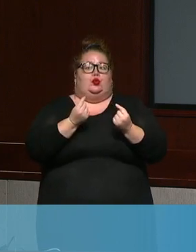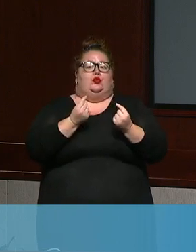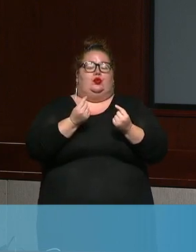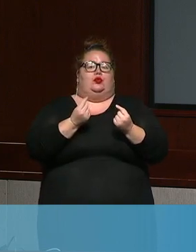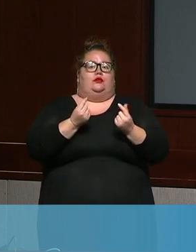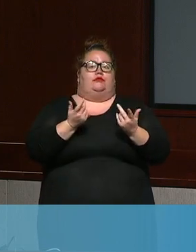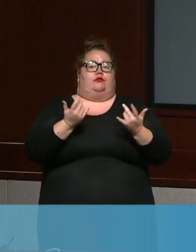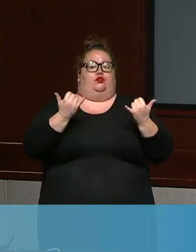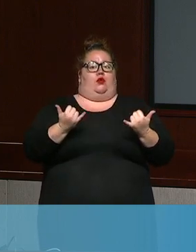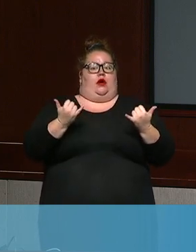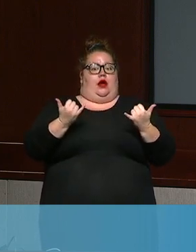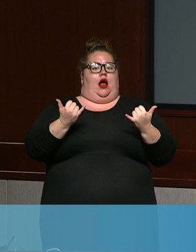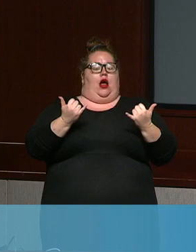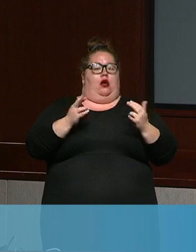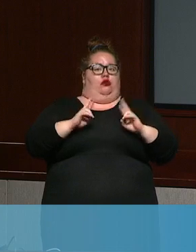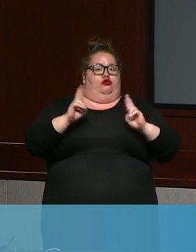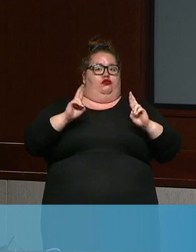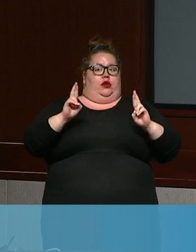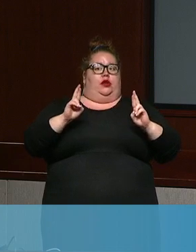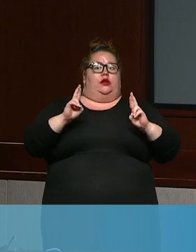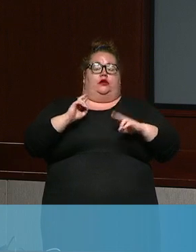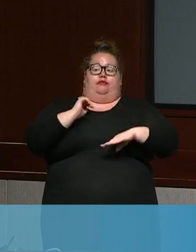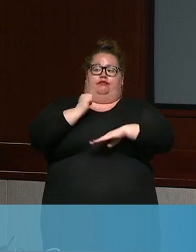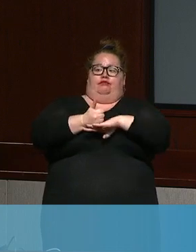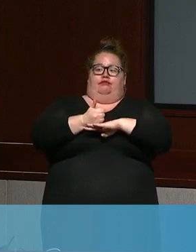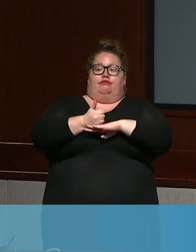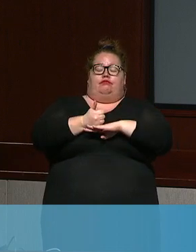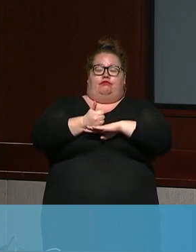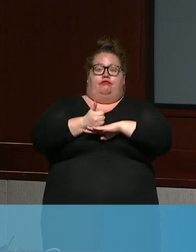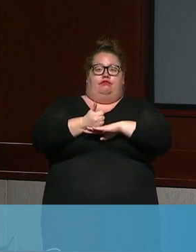to launch a fairly significant